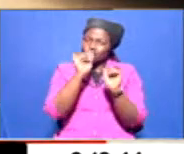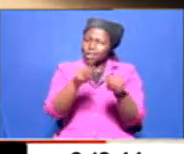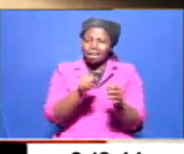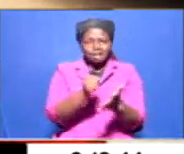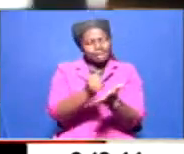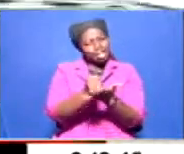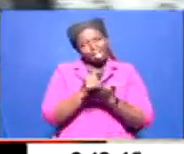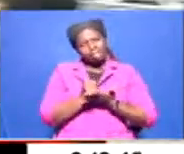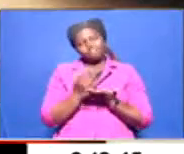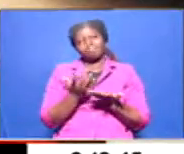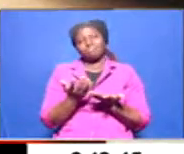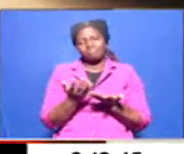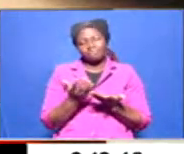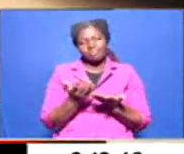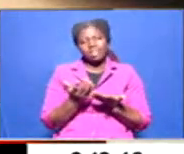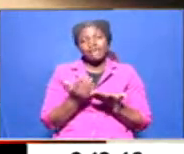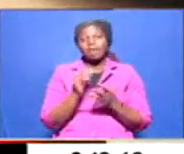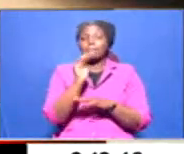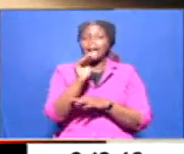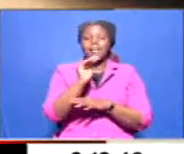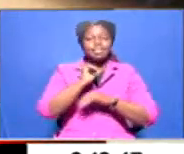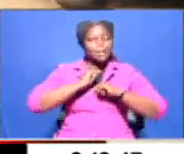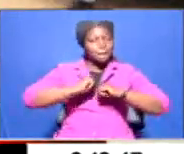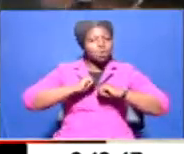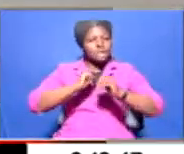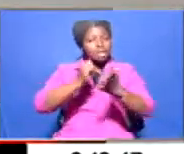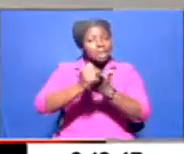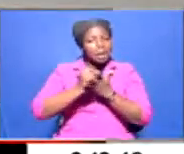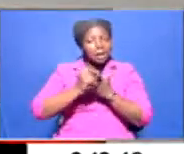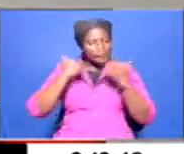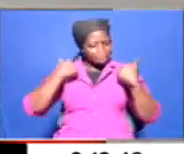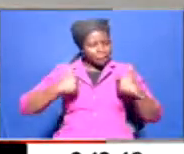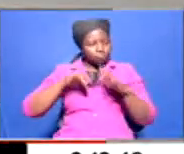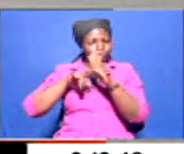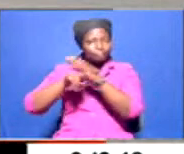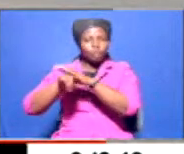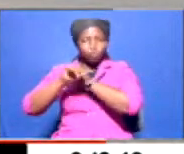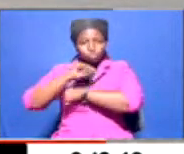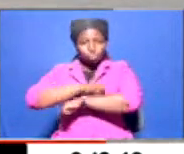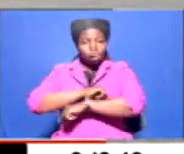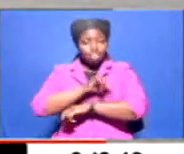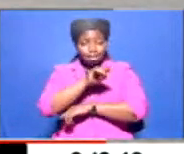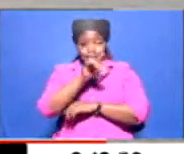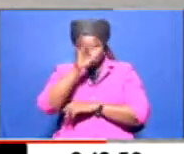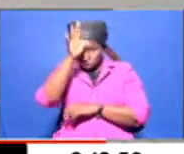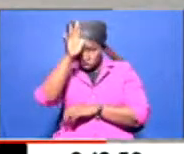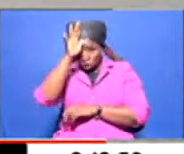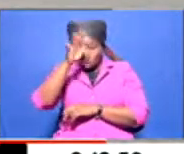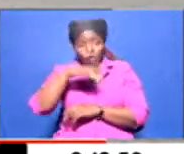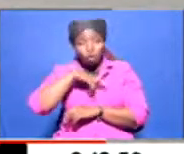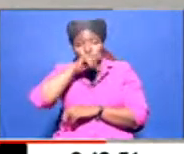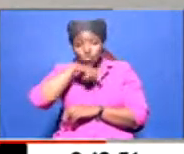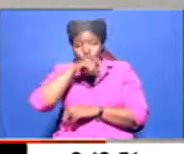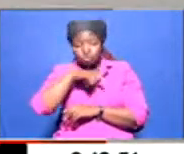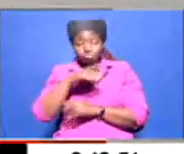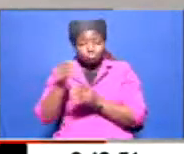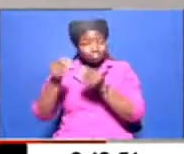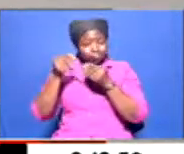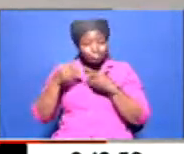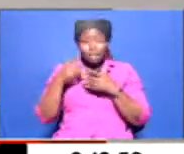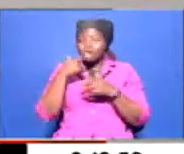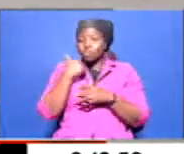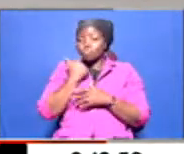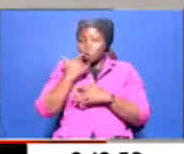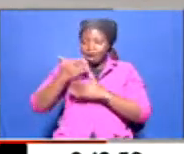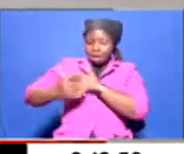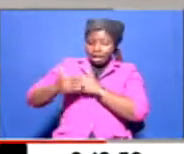ningewahimiza tu wakubwa nisaidieni, niweze kwenda shule. Na hiki njogo ataliletewa na mzee neighbor, alikuwa amemwambia kunywe